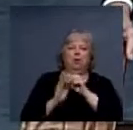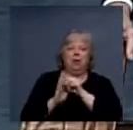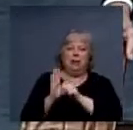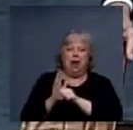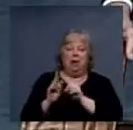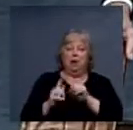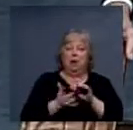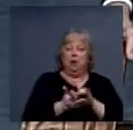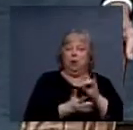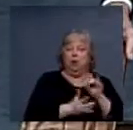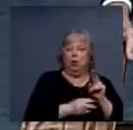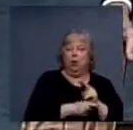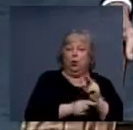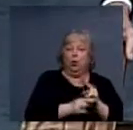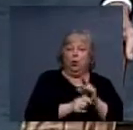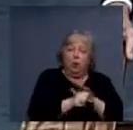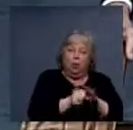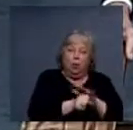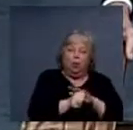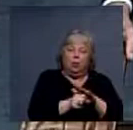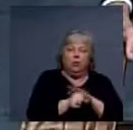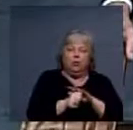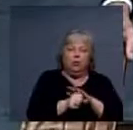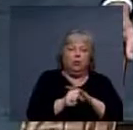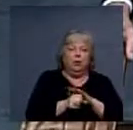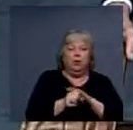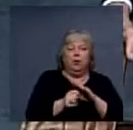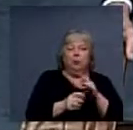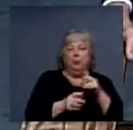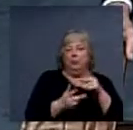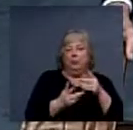which will also stimulate the local economy by buying